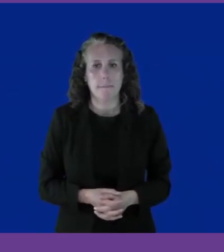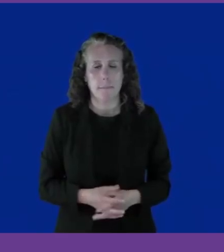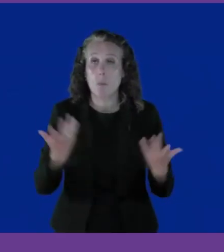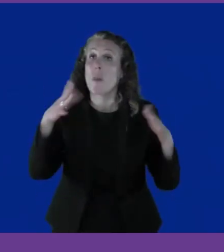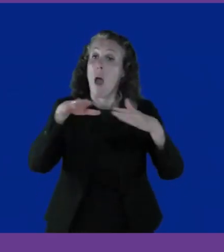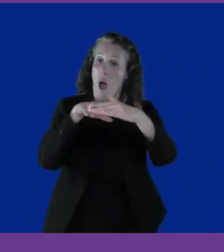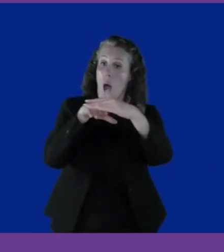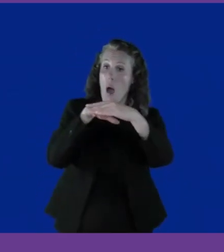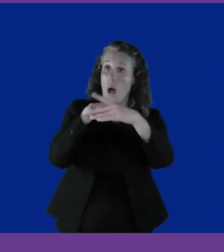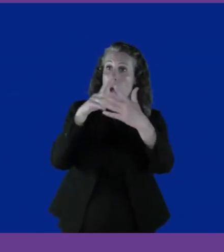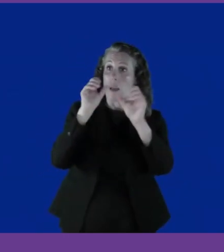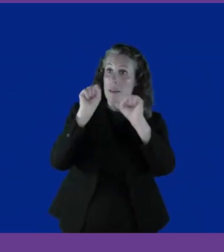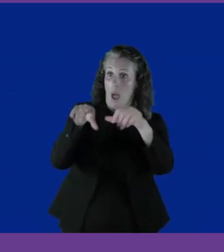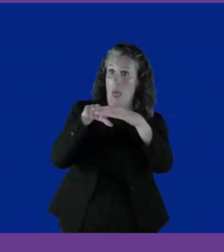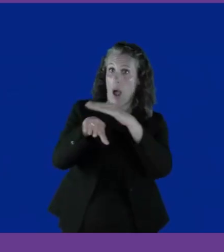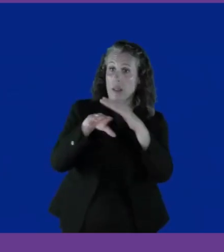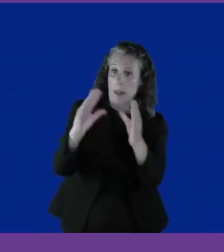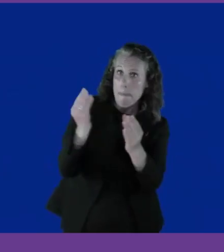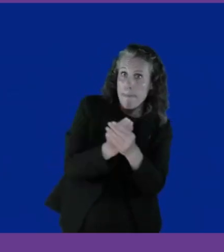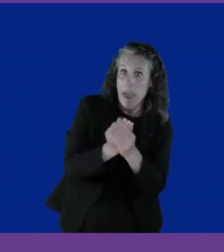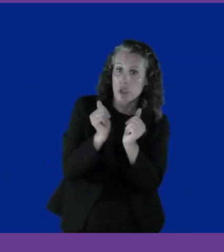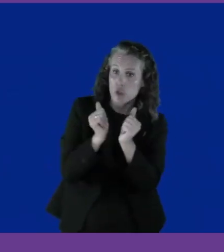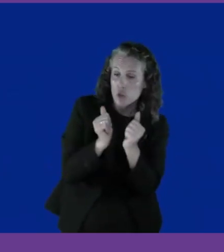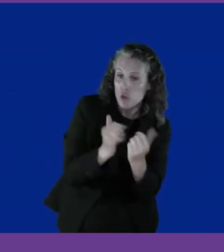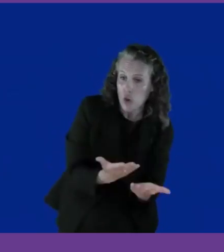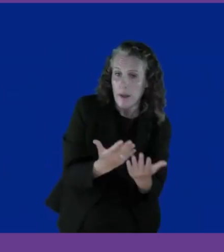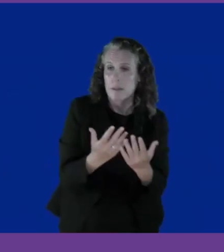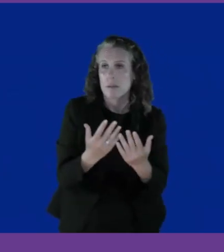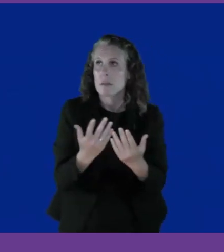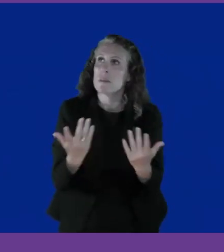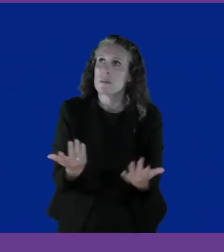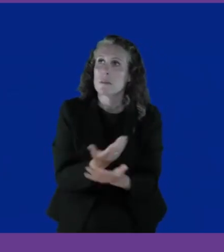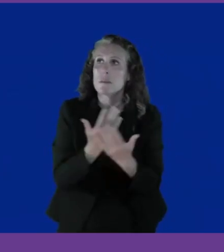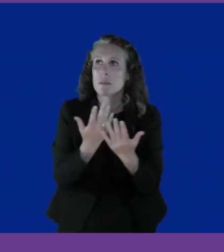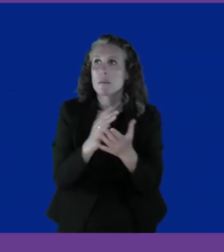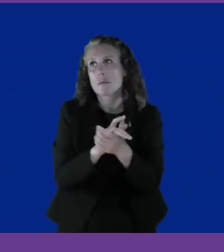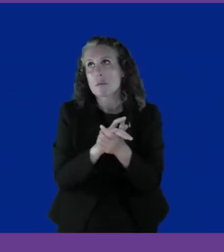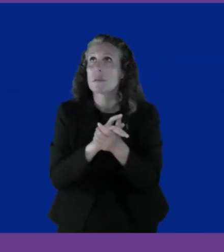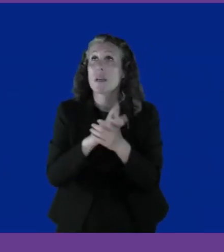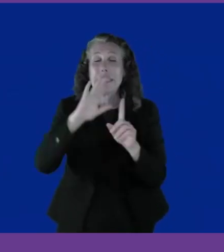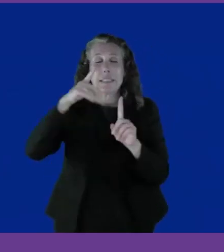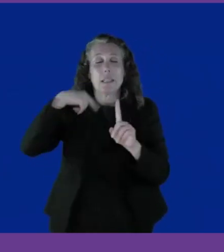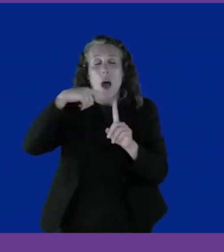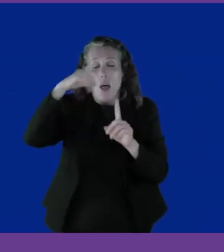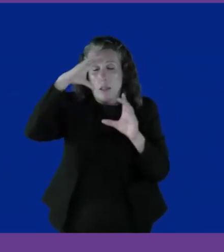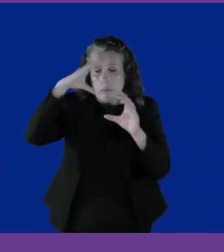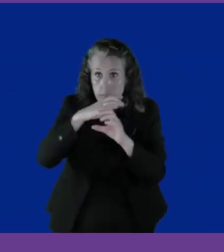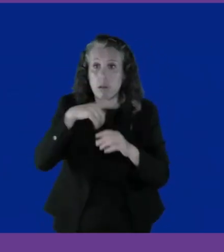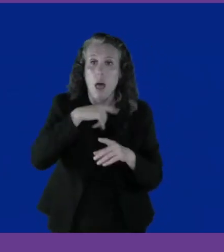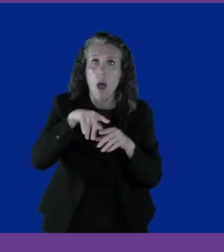services, financial services, and also in the past with a specific focus on payment